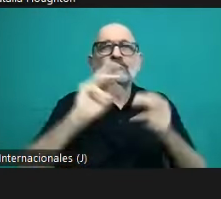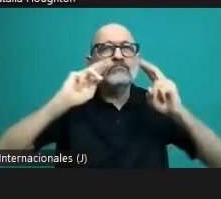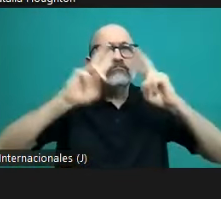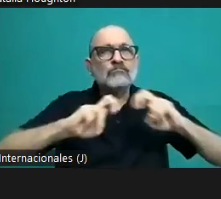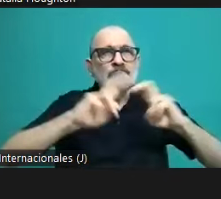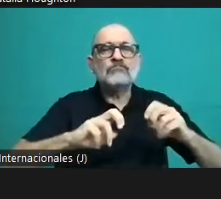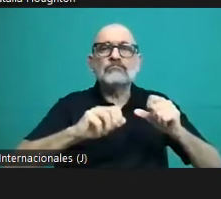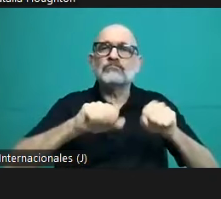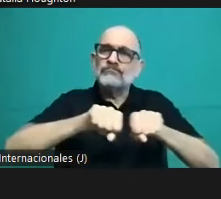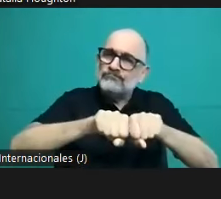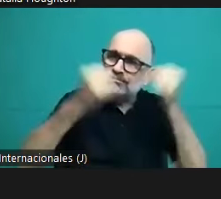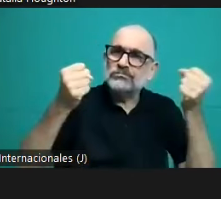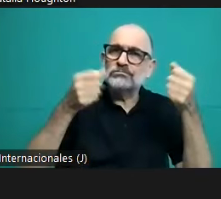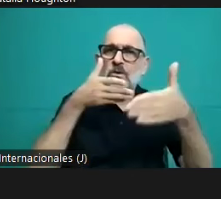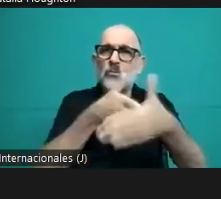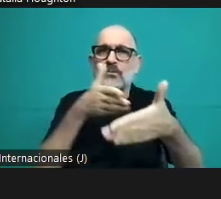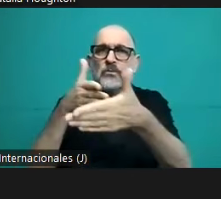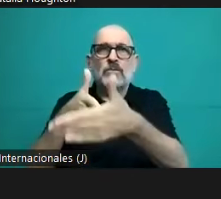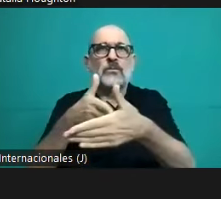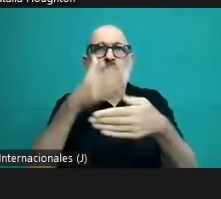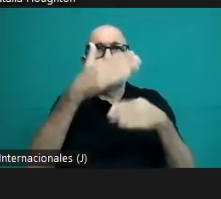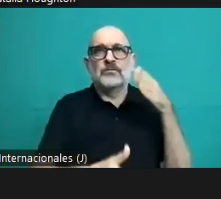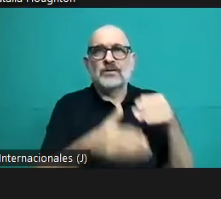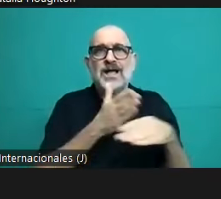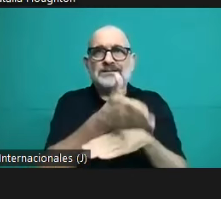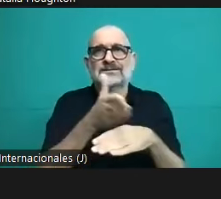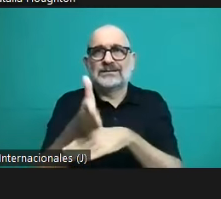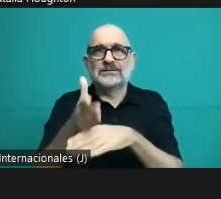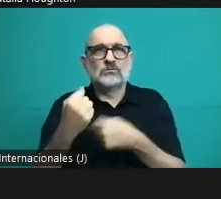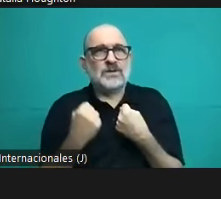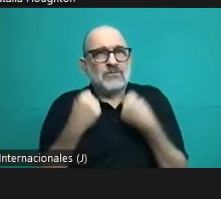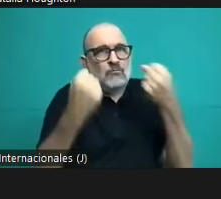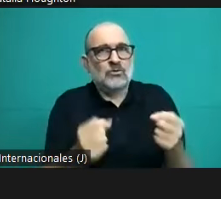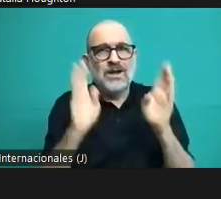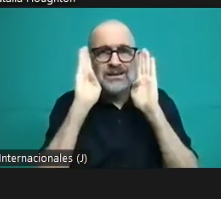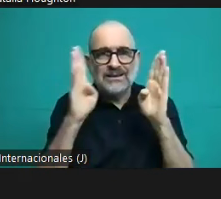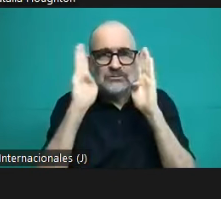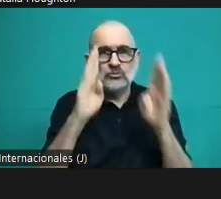please. It was also mentioned